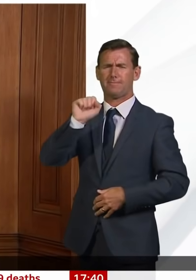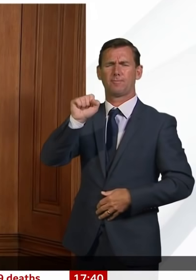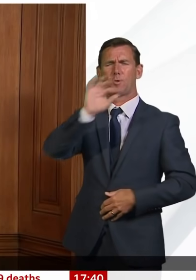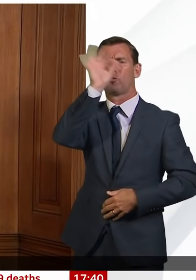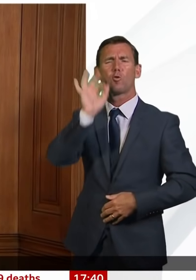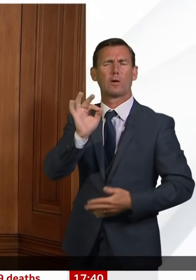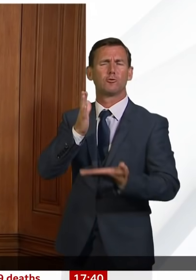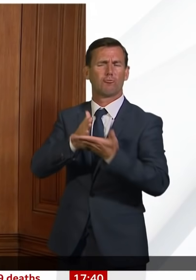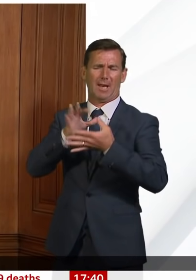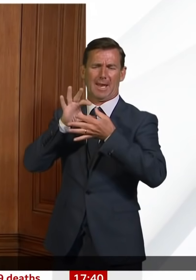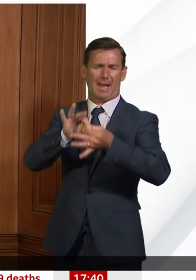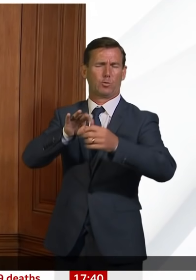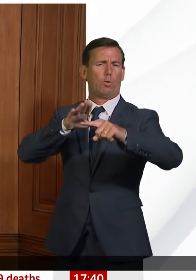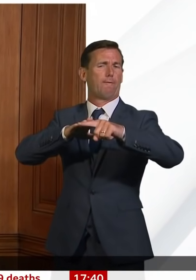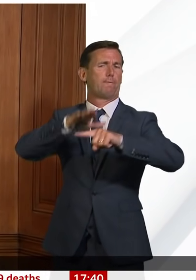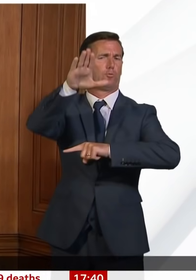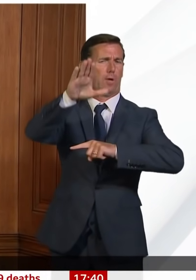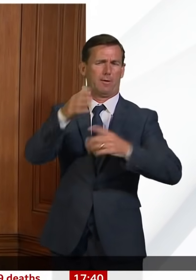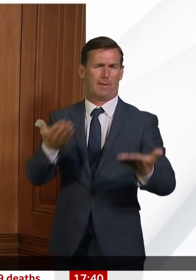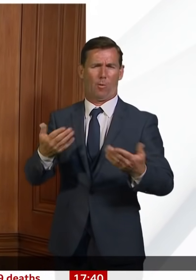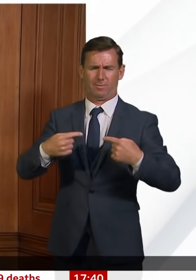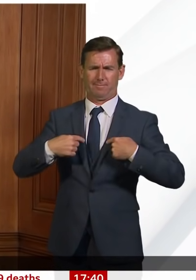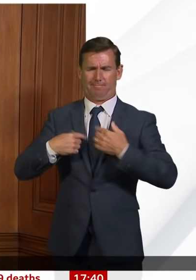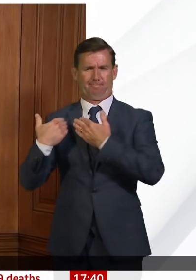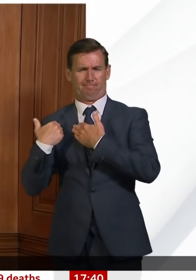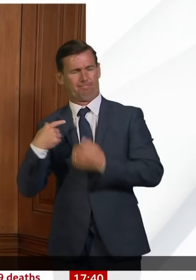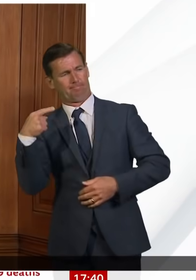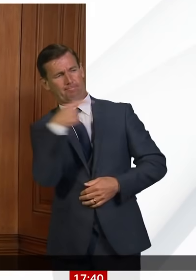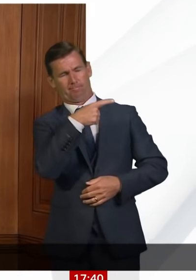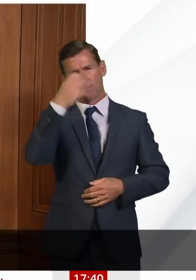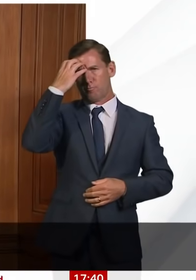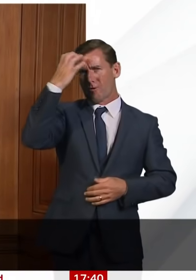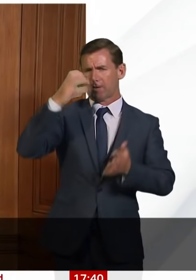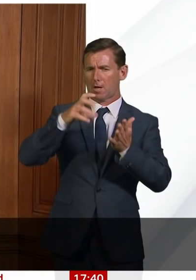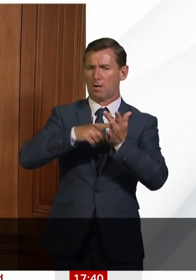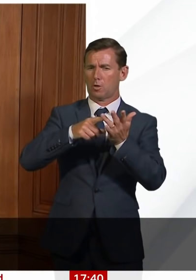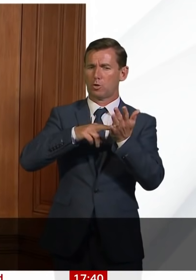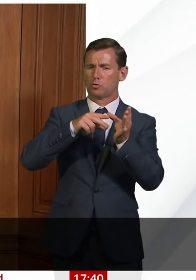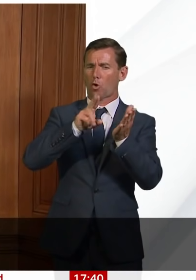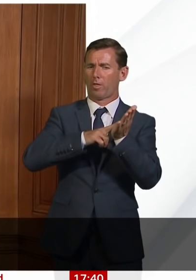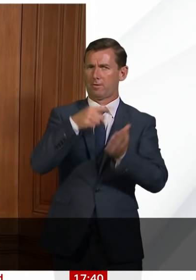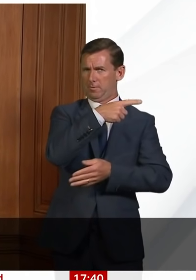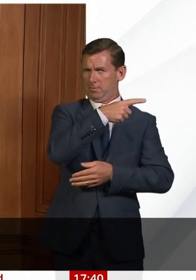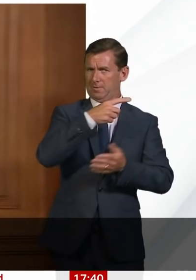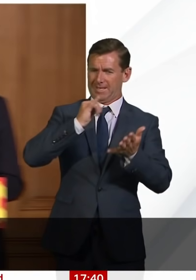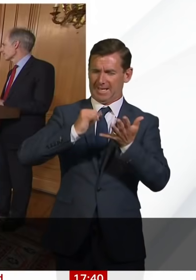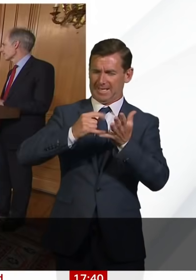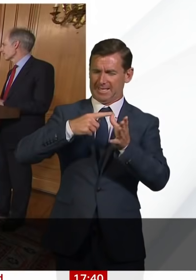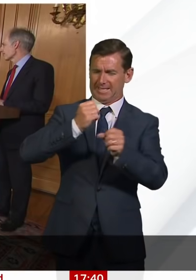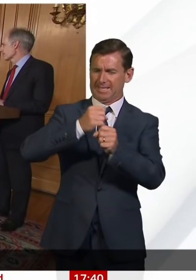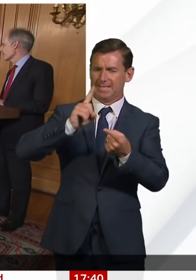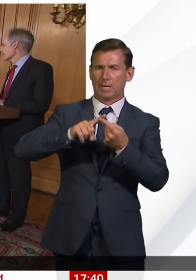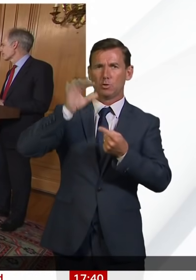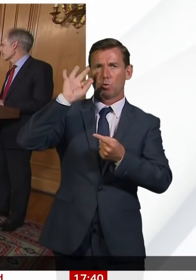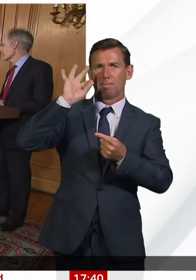And I think I'm going to pass that one to Jonathan, because these are exactly the sort of questions that SAGE are considering. Yeah.